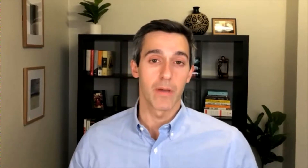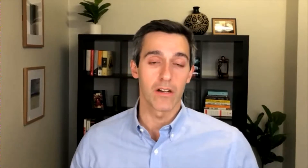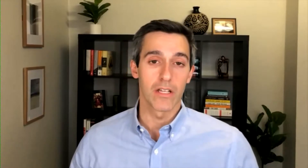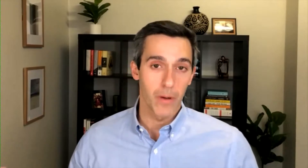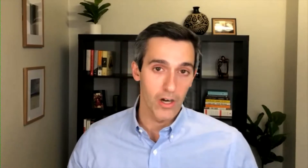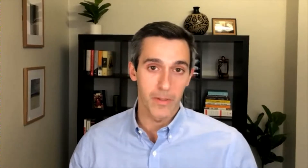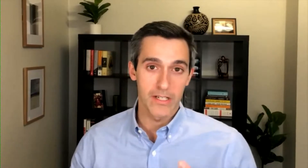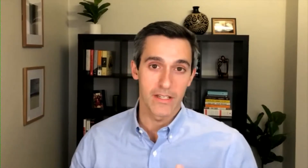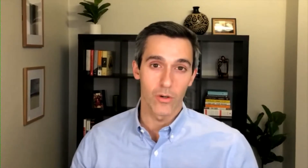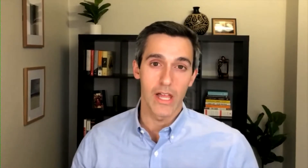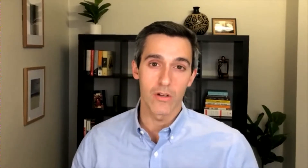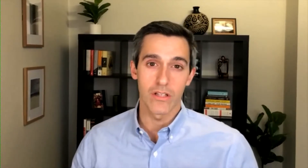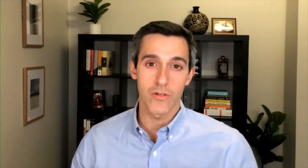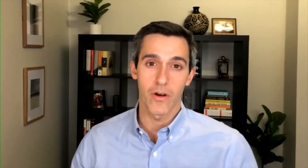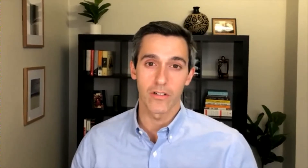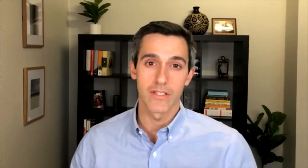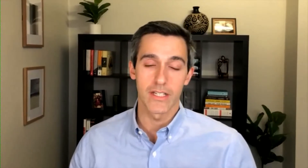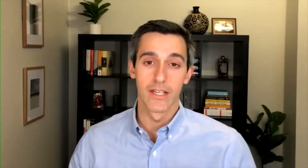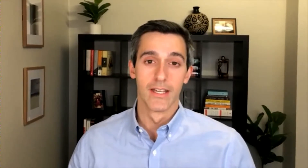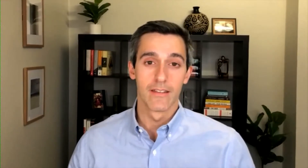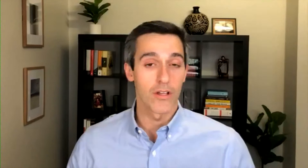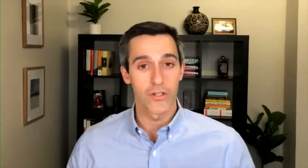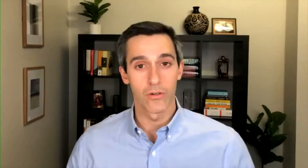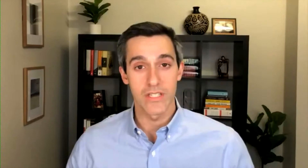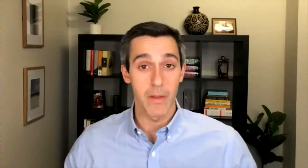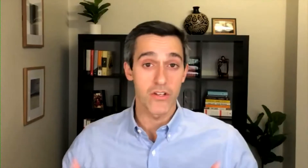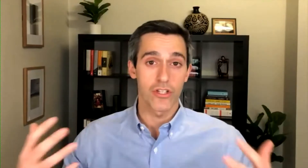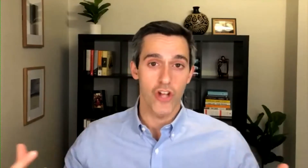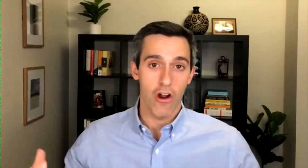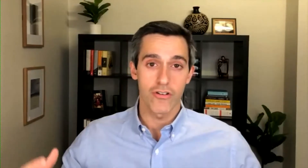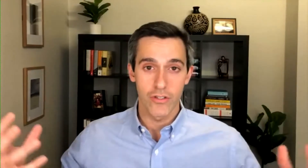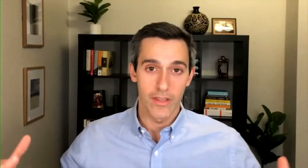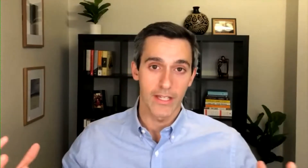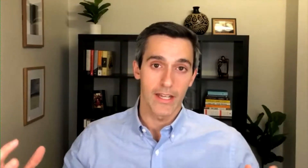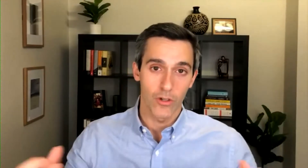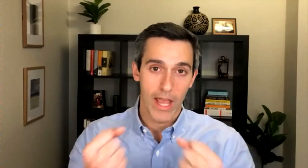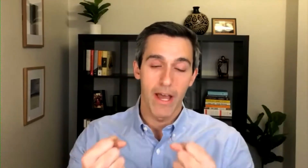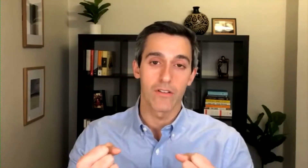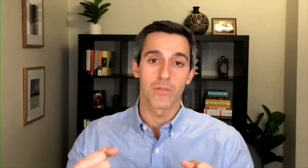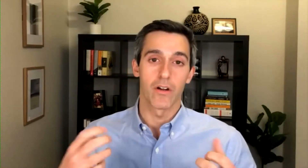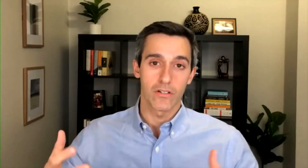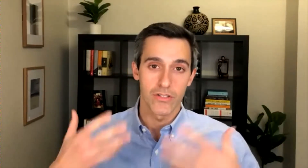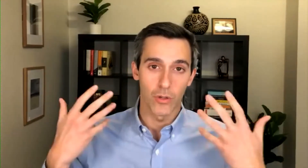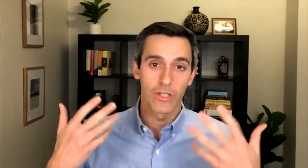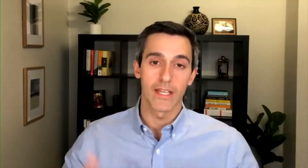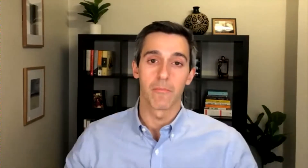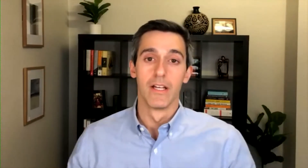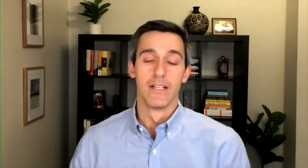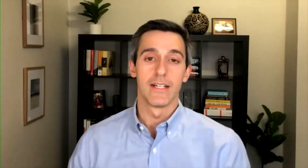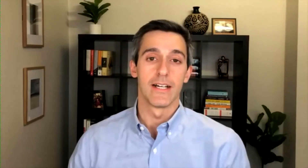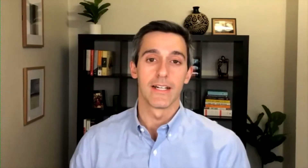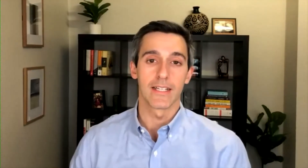even better, in part because they don't allow as large particles in. They're also specially charged so that they kind of grab onto those particles and don't let